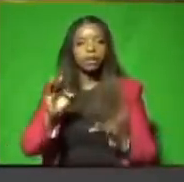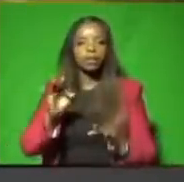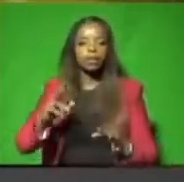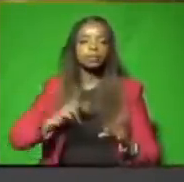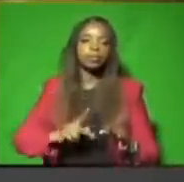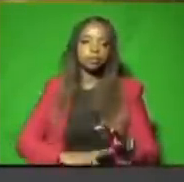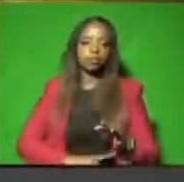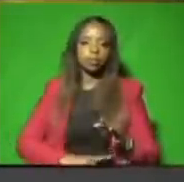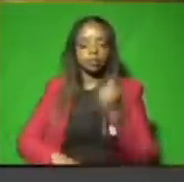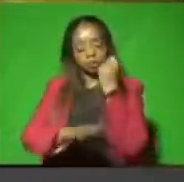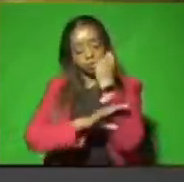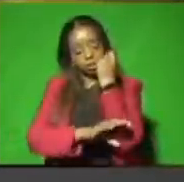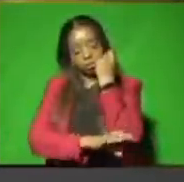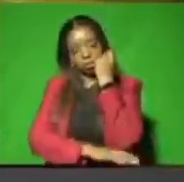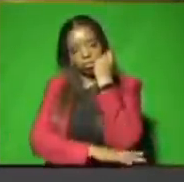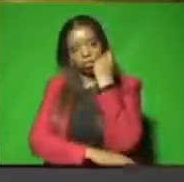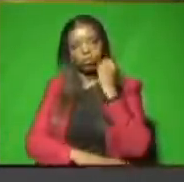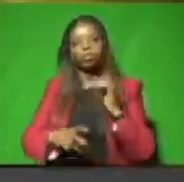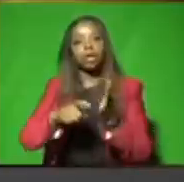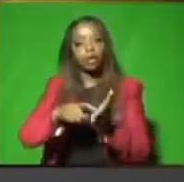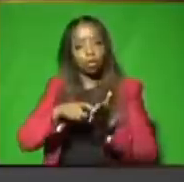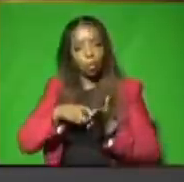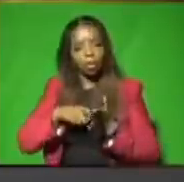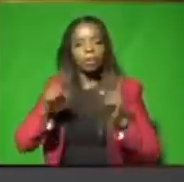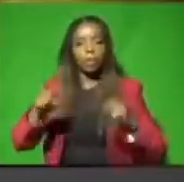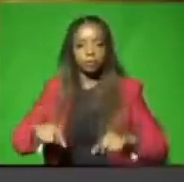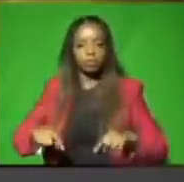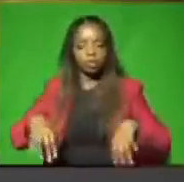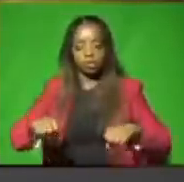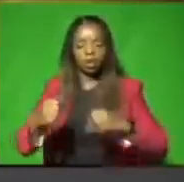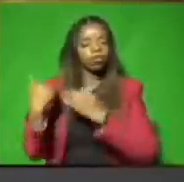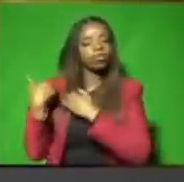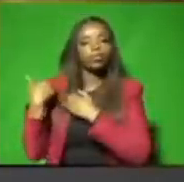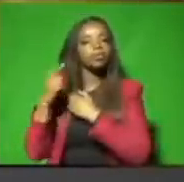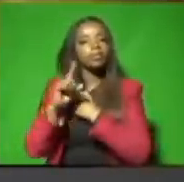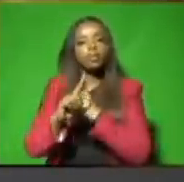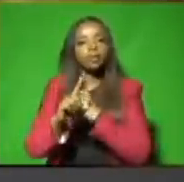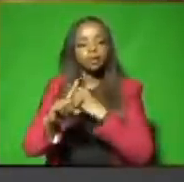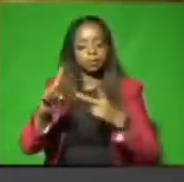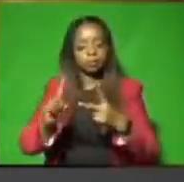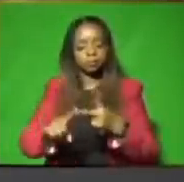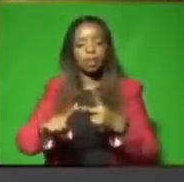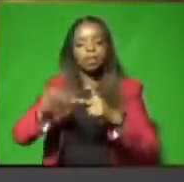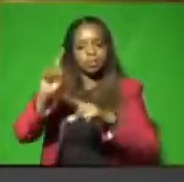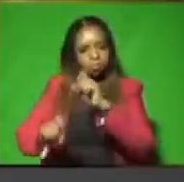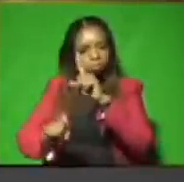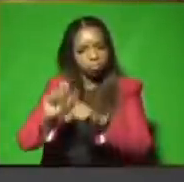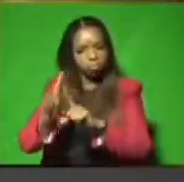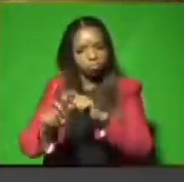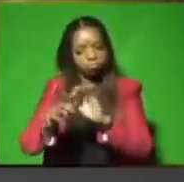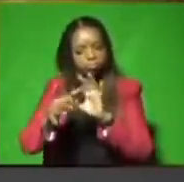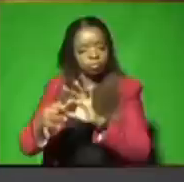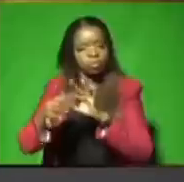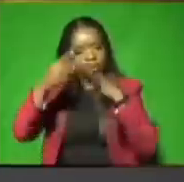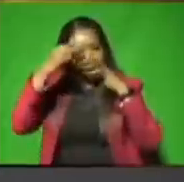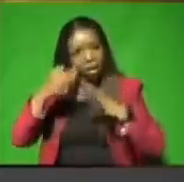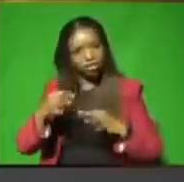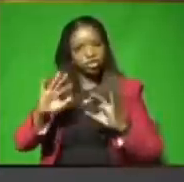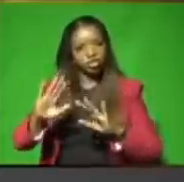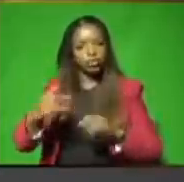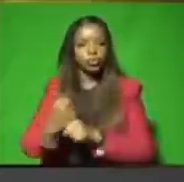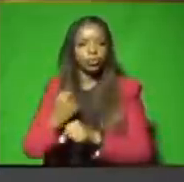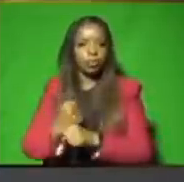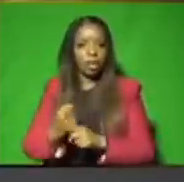constitutional requirement that you must be held accountable, scrutinized about the decisions you make.